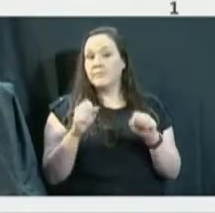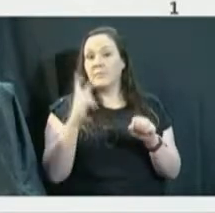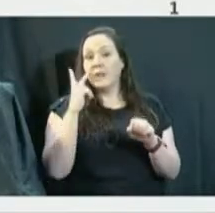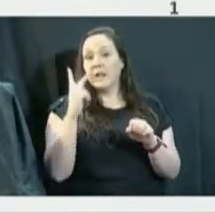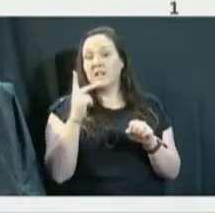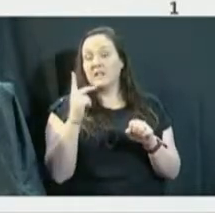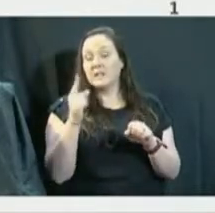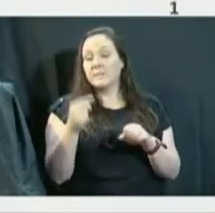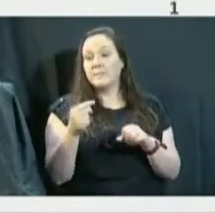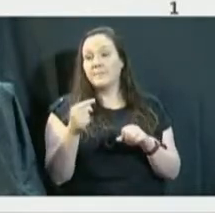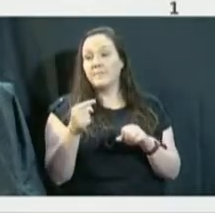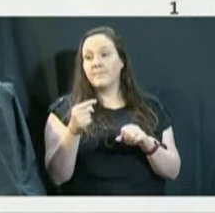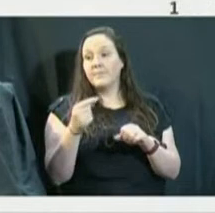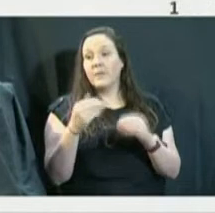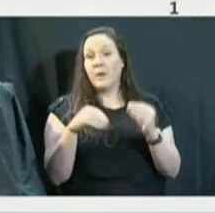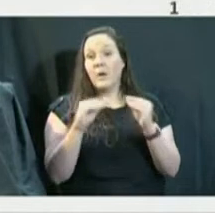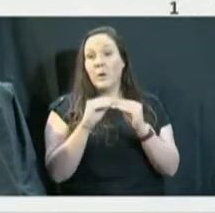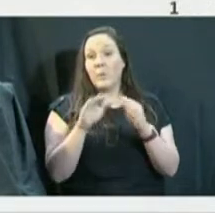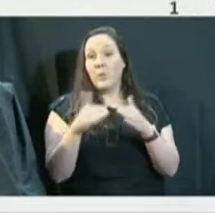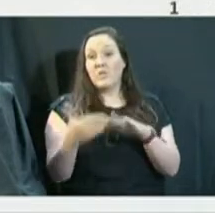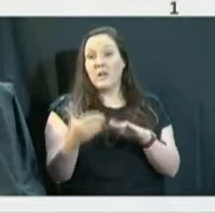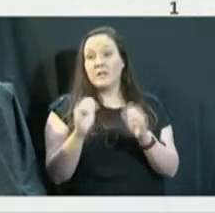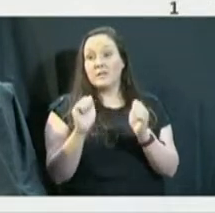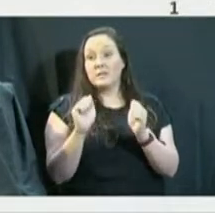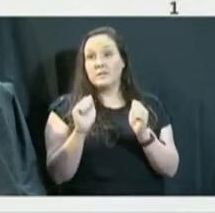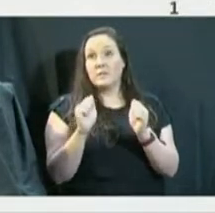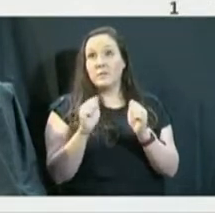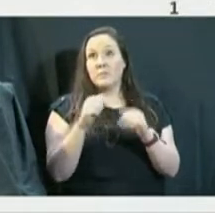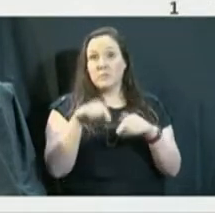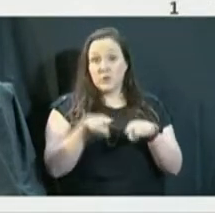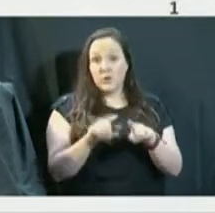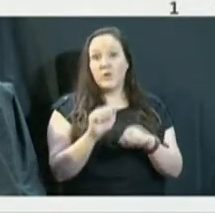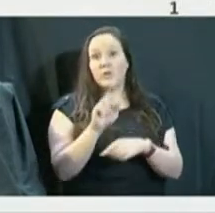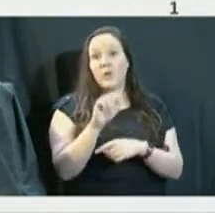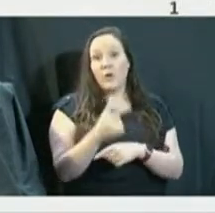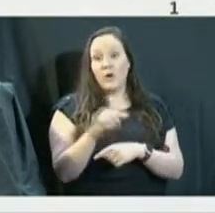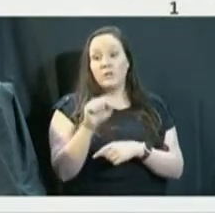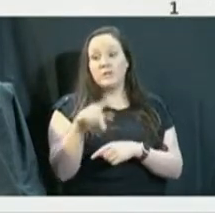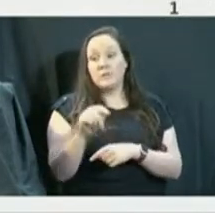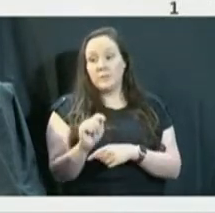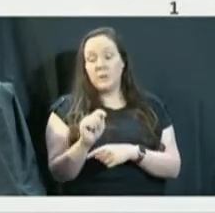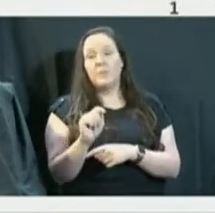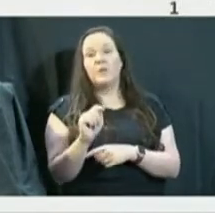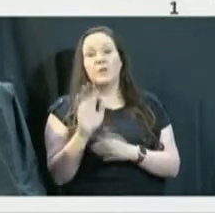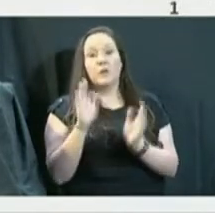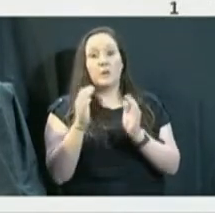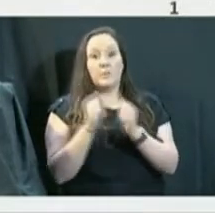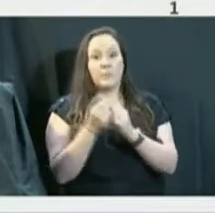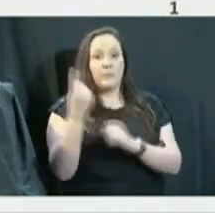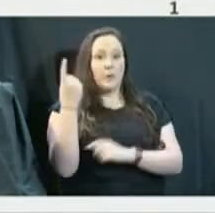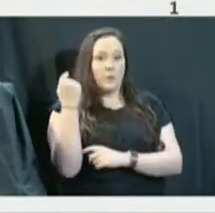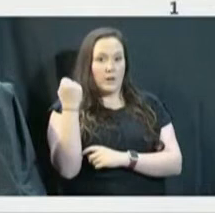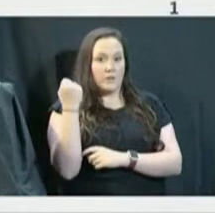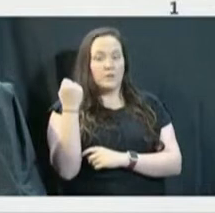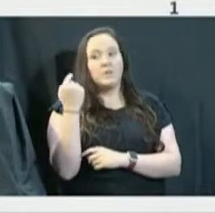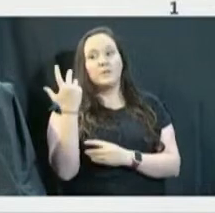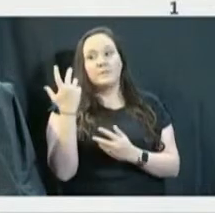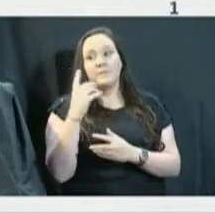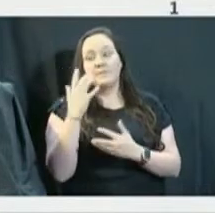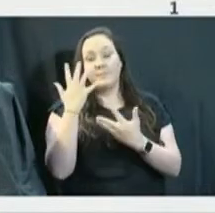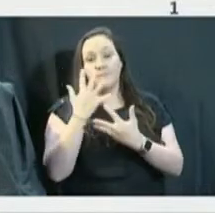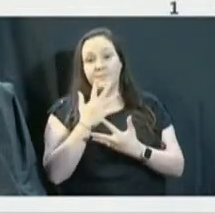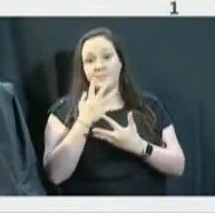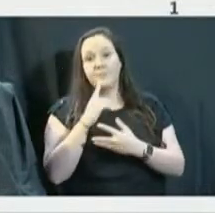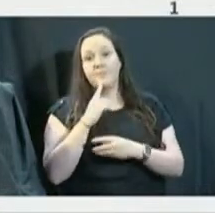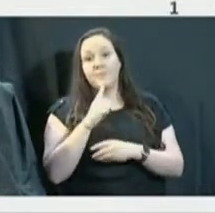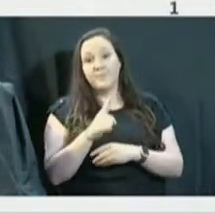this chart that we have had more deaths in August and September of this year than we did last during the same months. The devastating reality of this